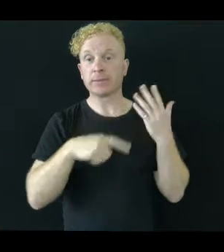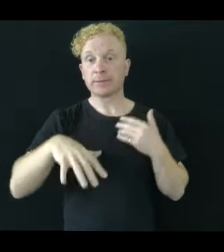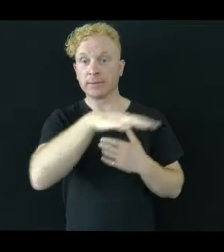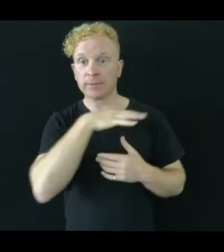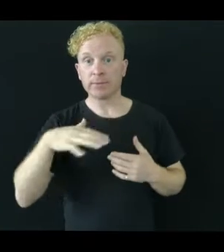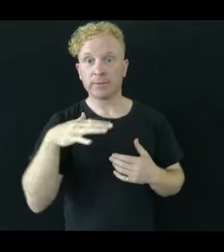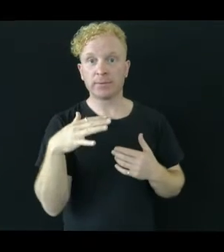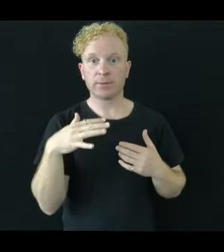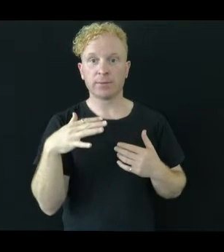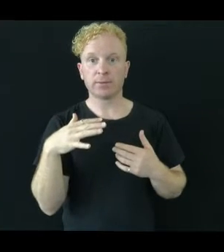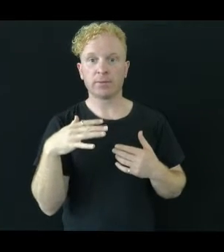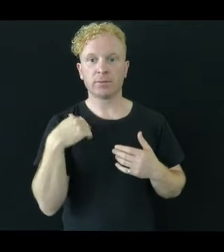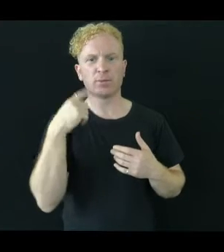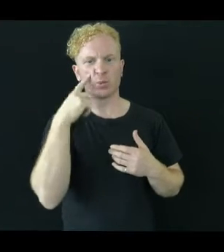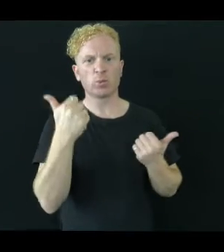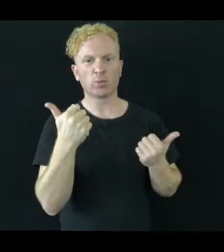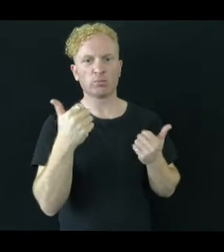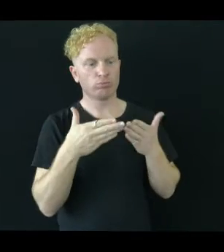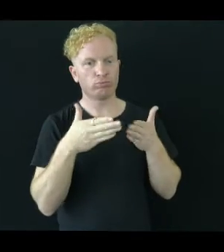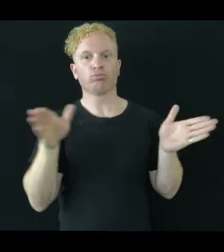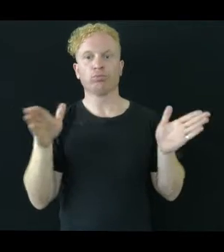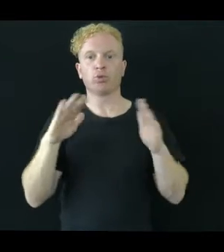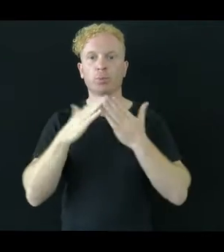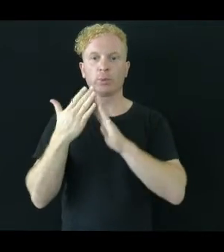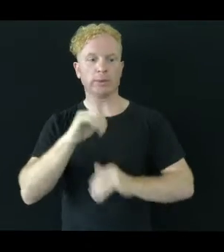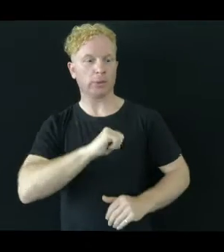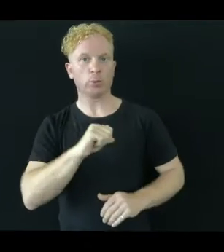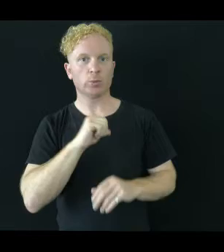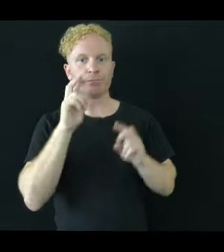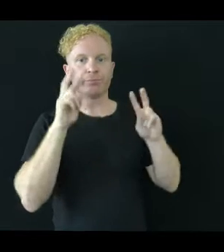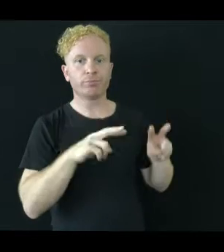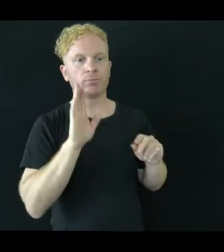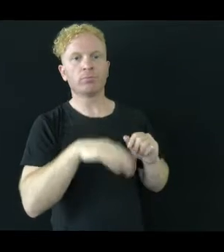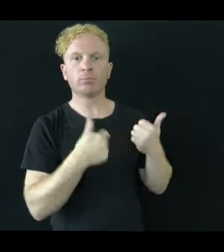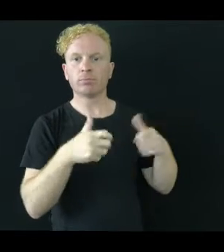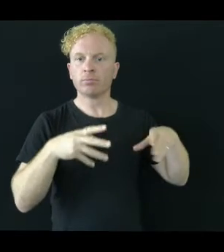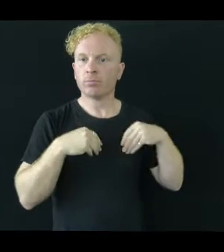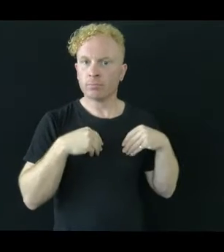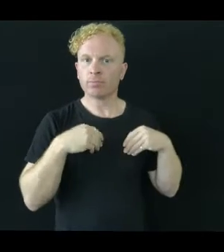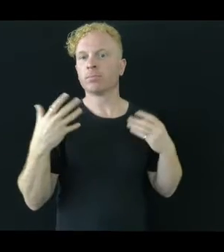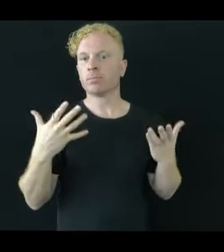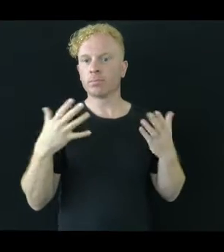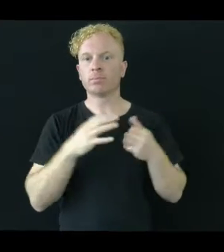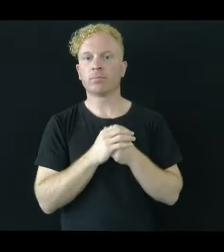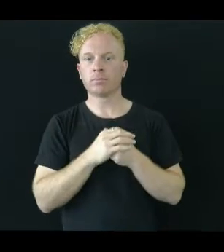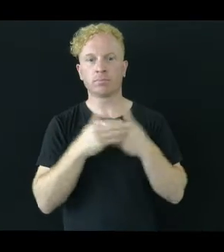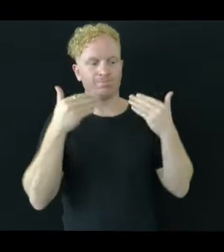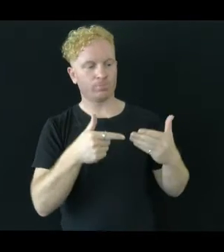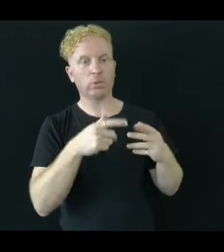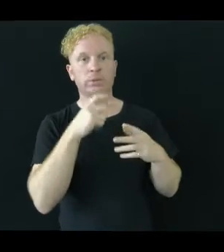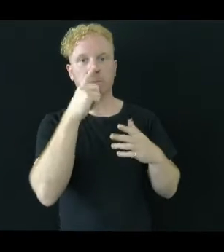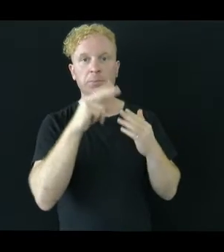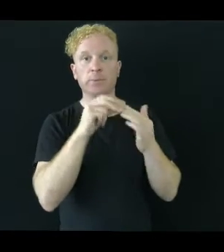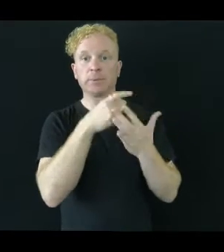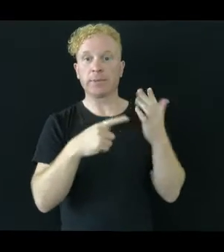sexuality in young people with disabilities. So I think it would be really good to work on community attitudes towards